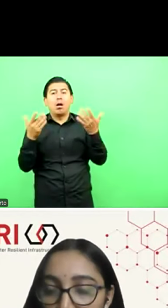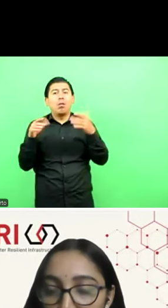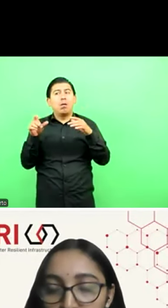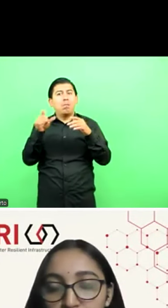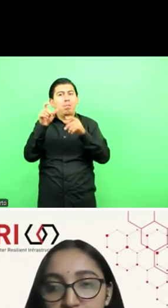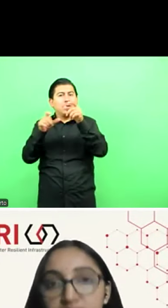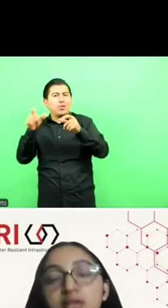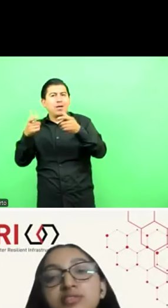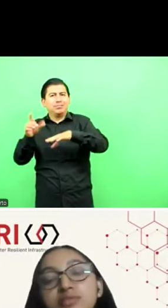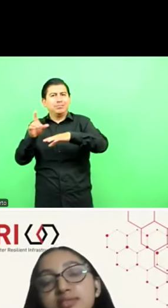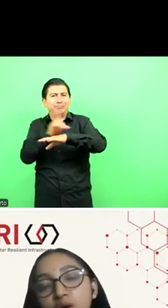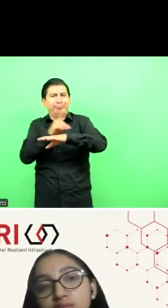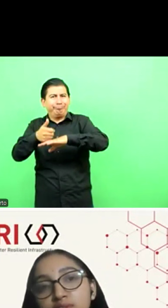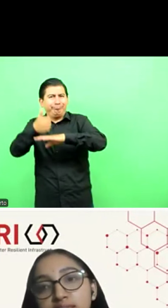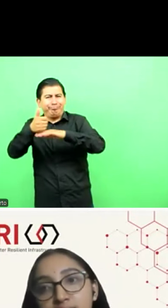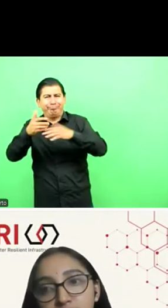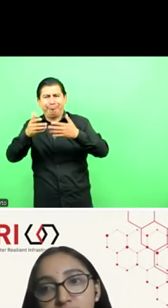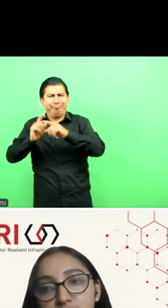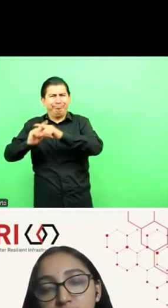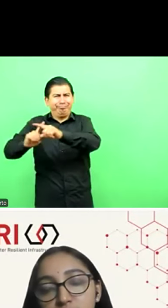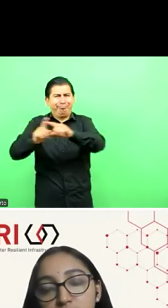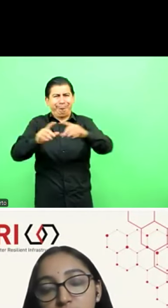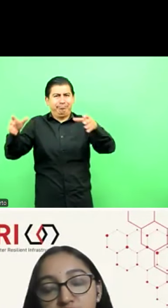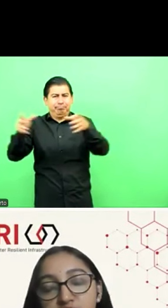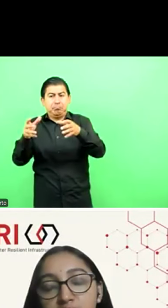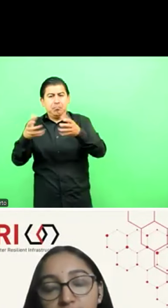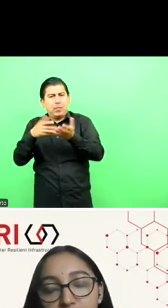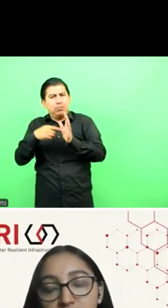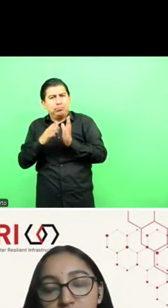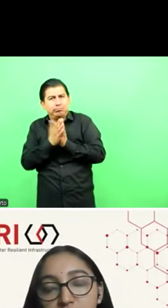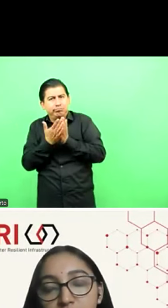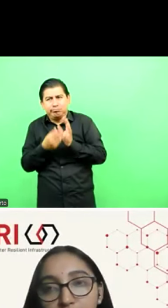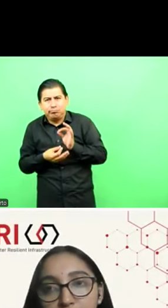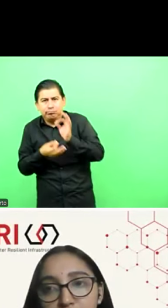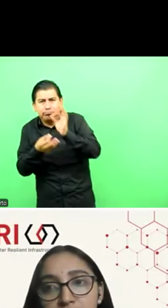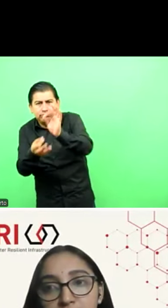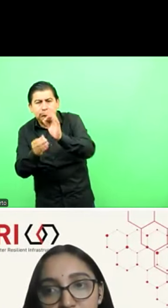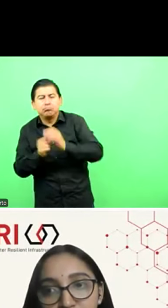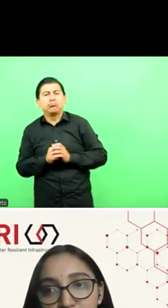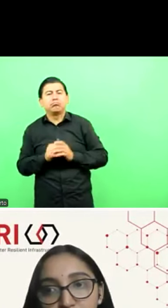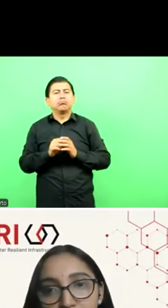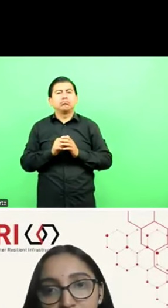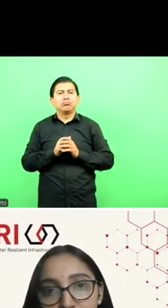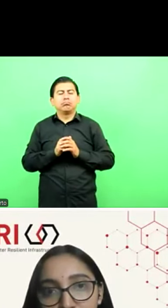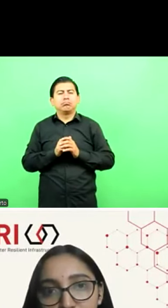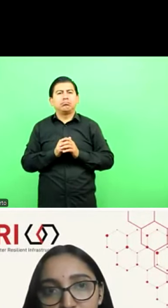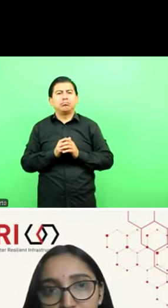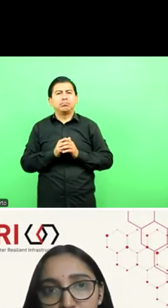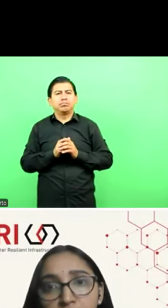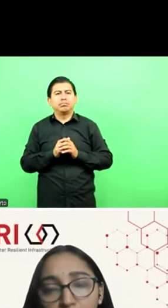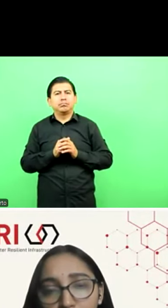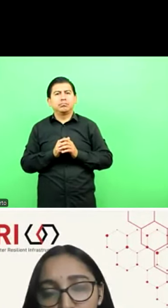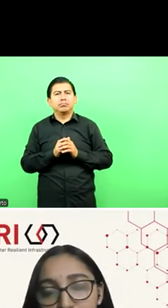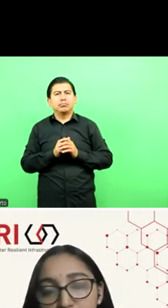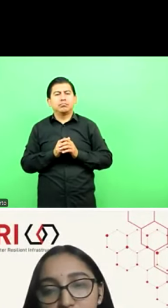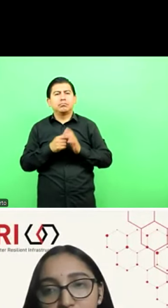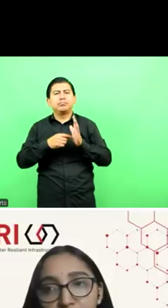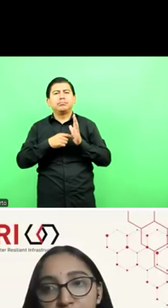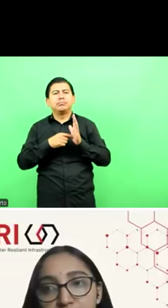call for proposals. So this call was launched last year, and this January, the deadline,